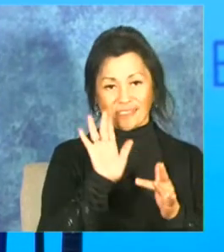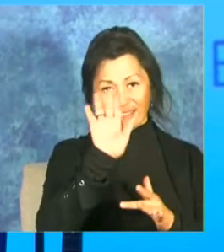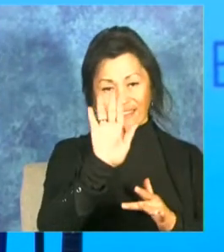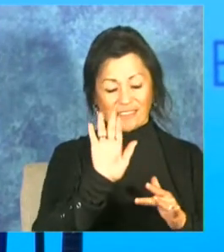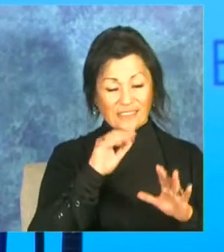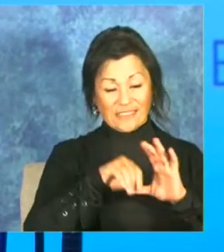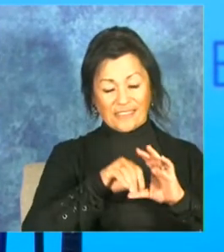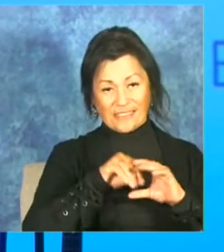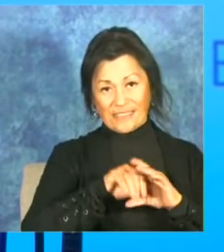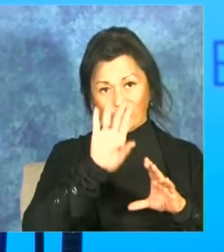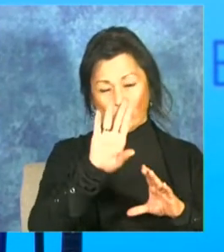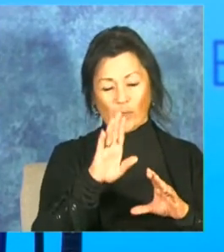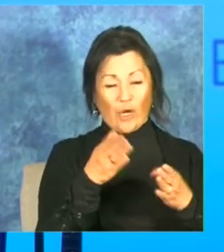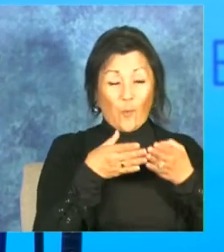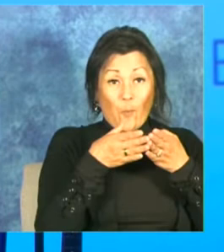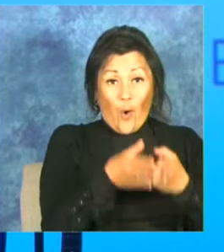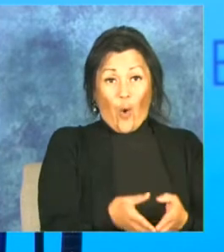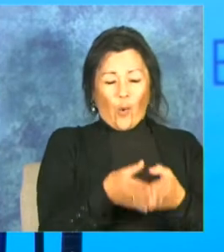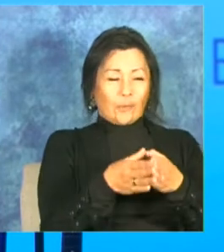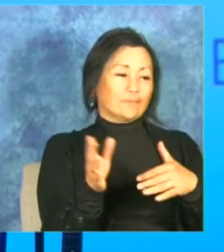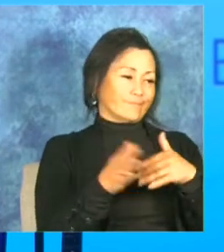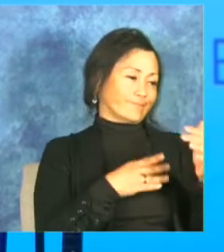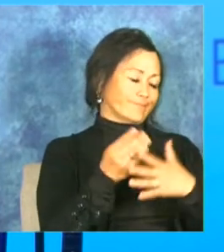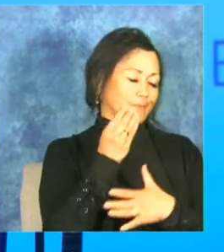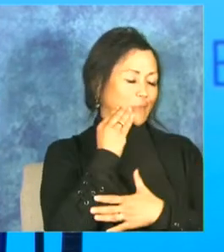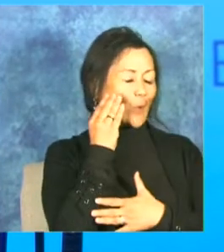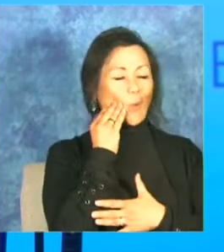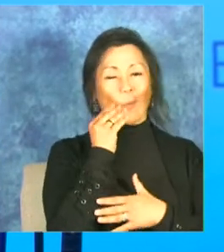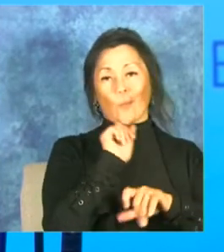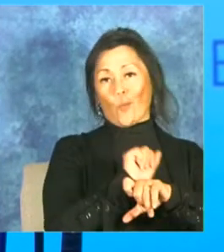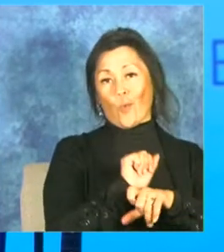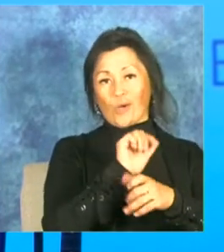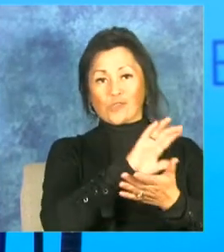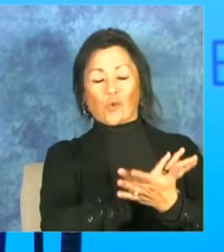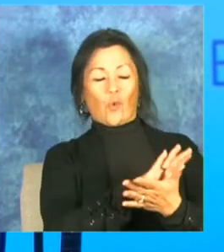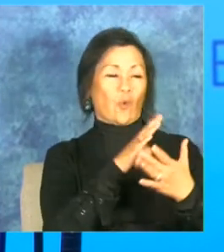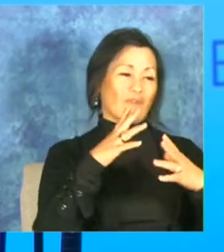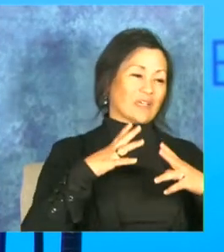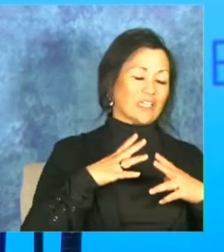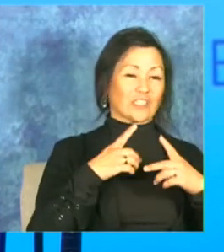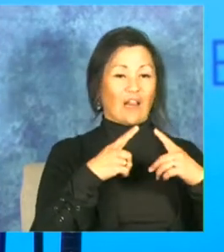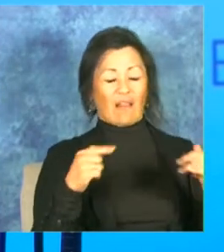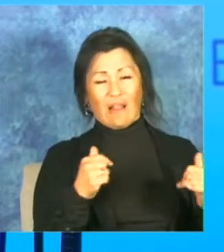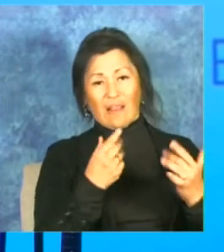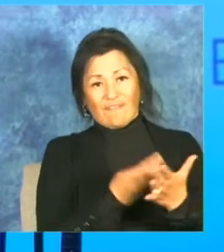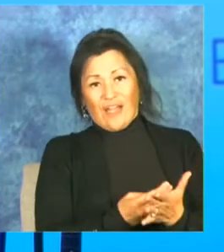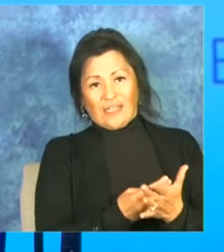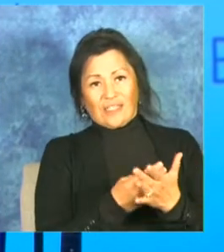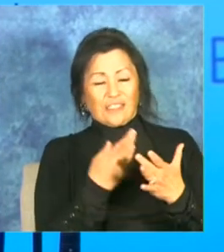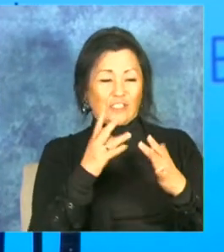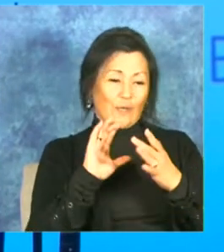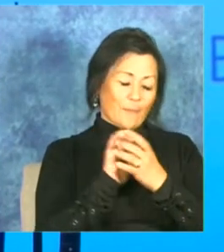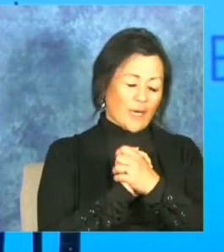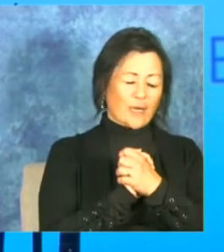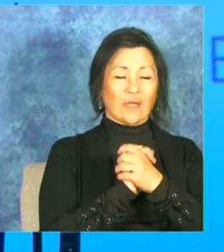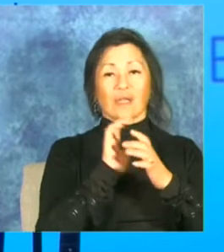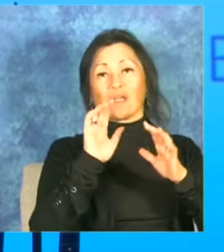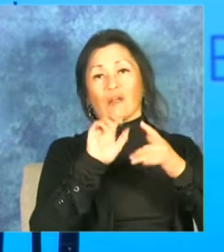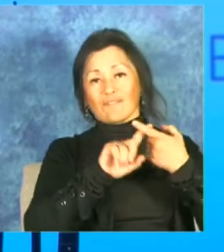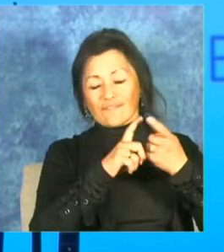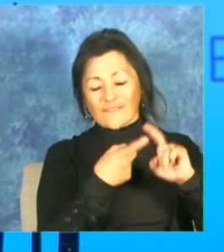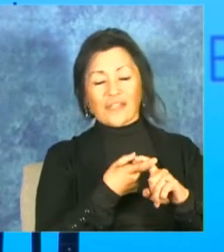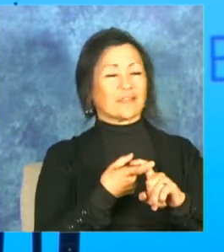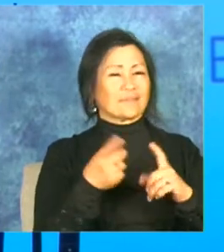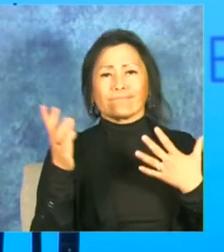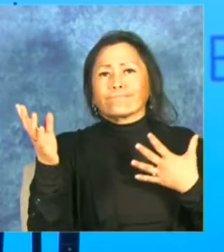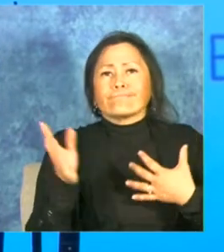boat. Whether you're at home or at work or at school or on vacation, your finances, your marriage, your friendships,